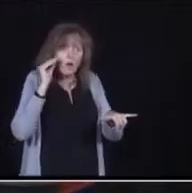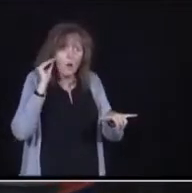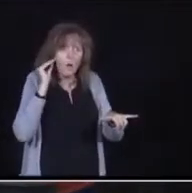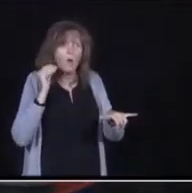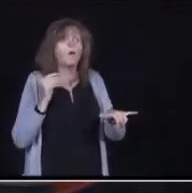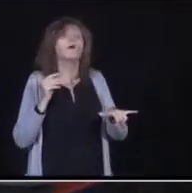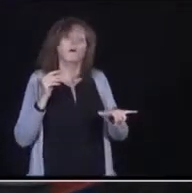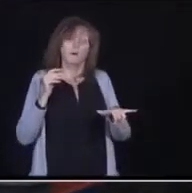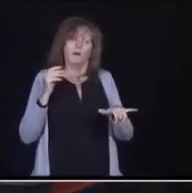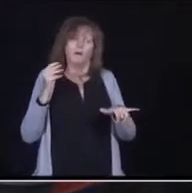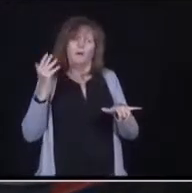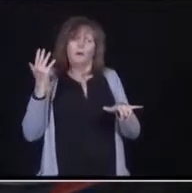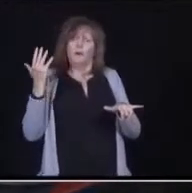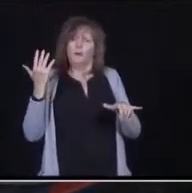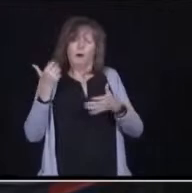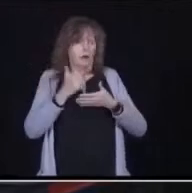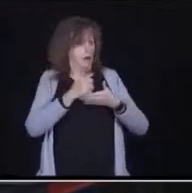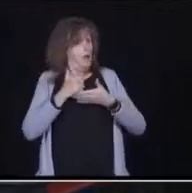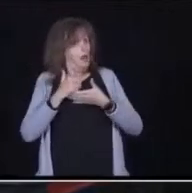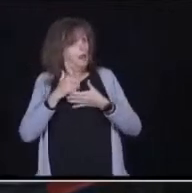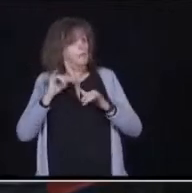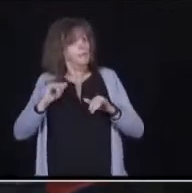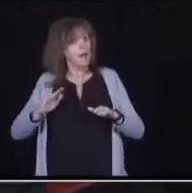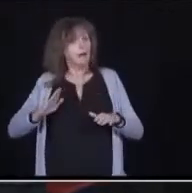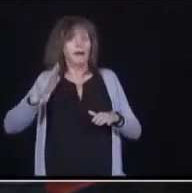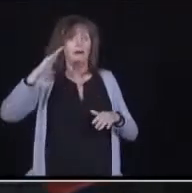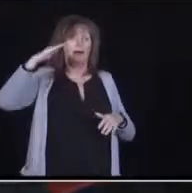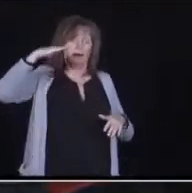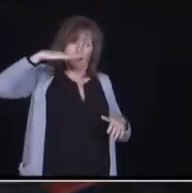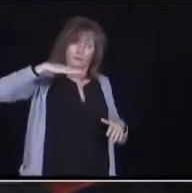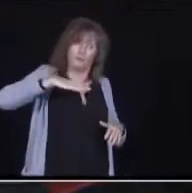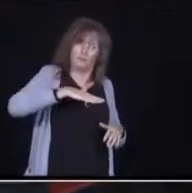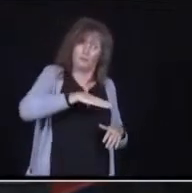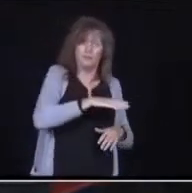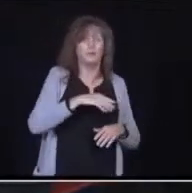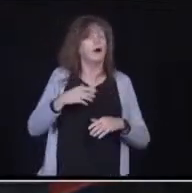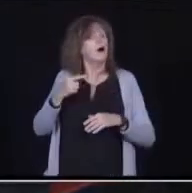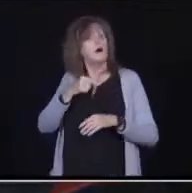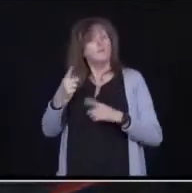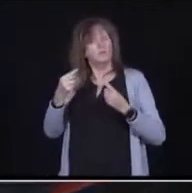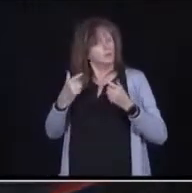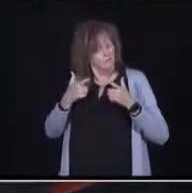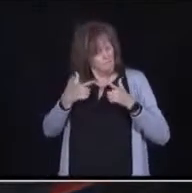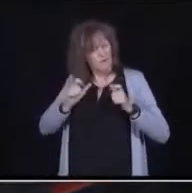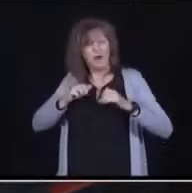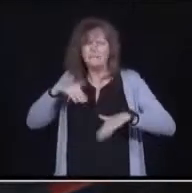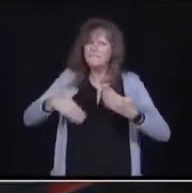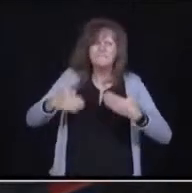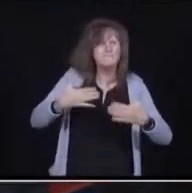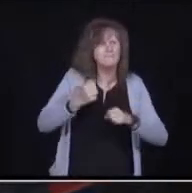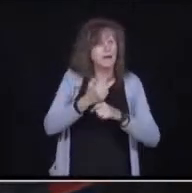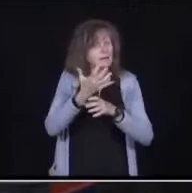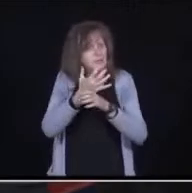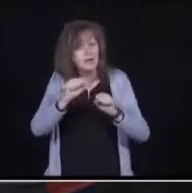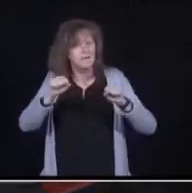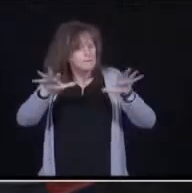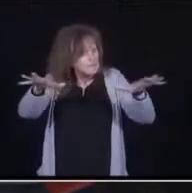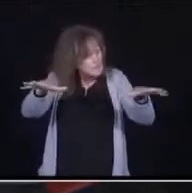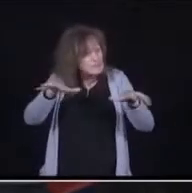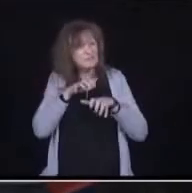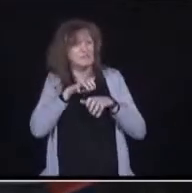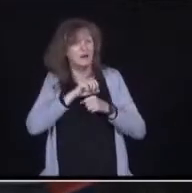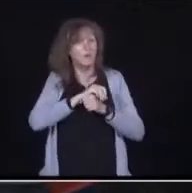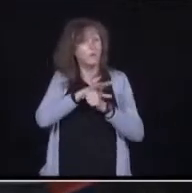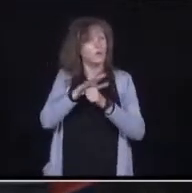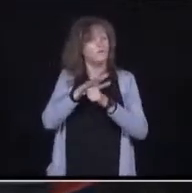of the virus, our government has worked swiftly and safely to make Ontario's programs and frontline services more